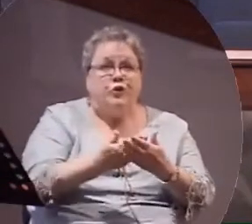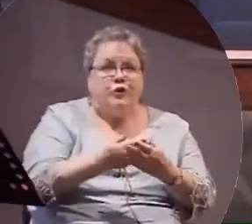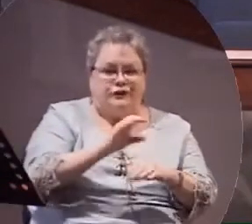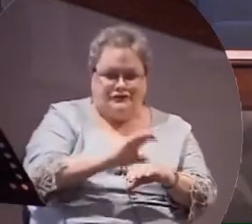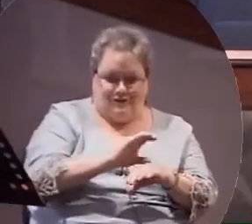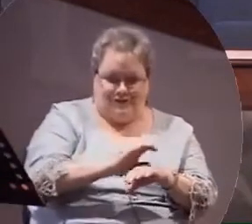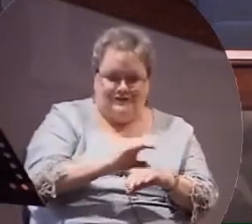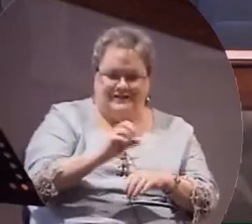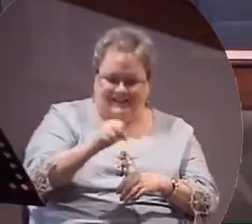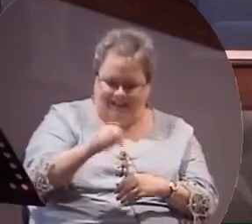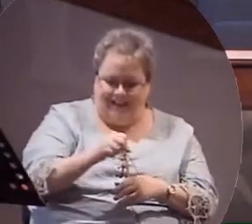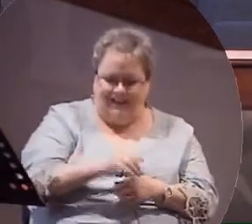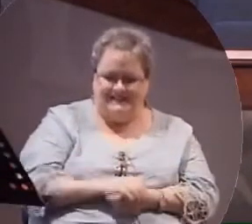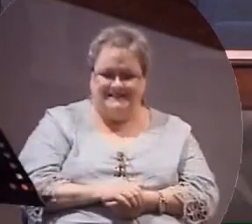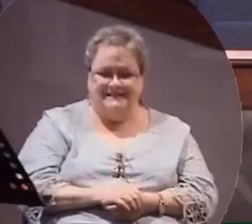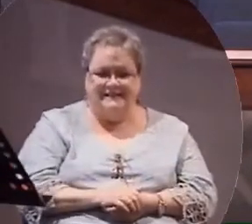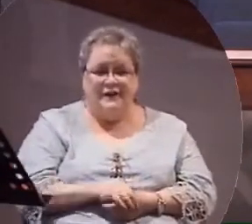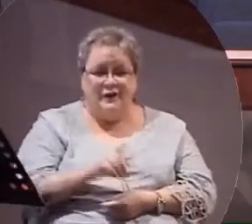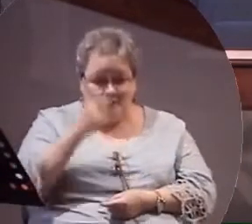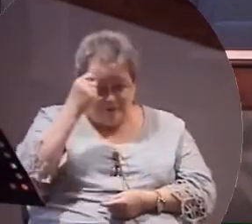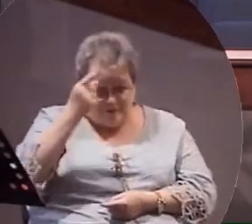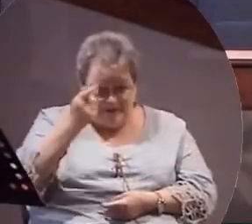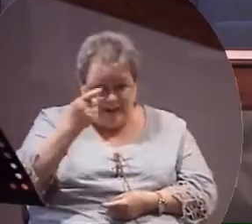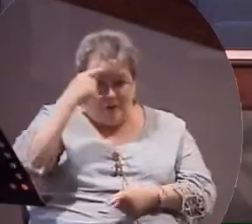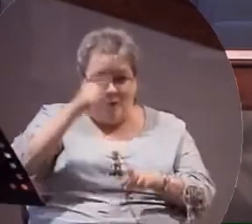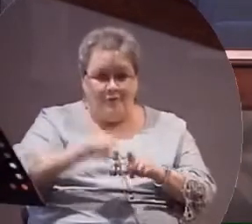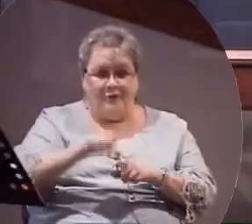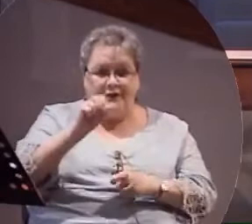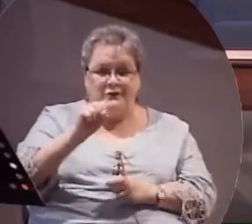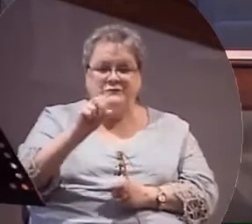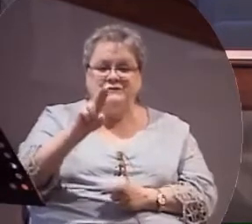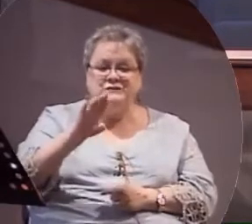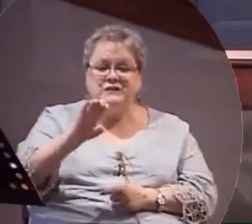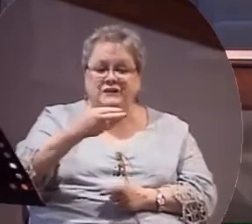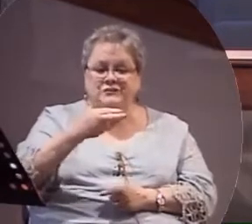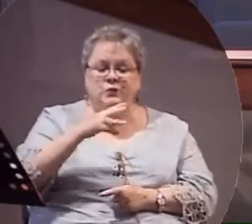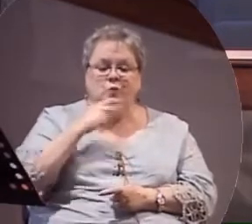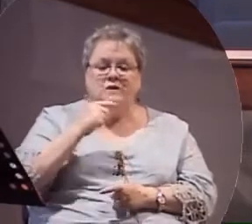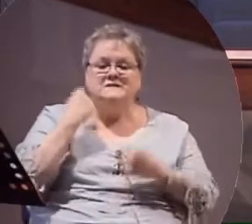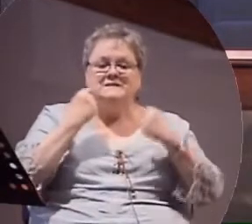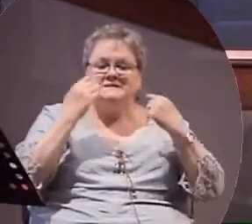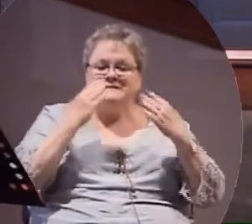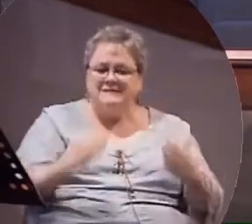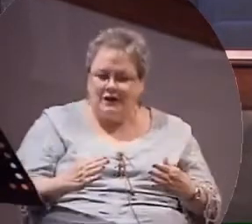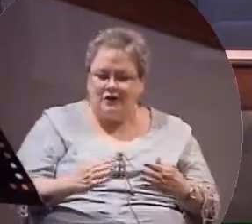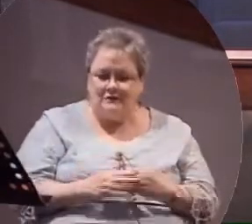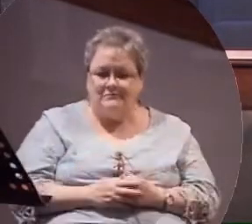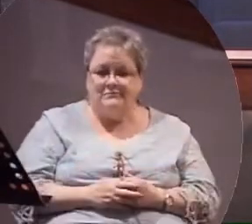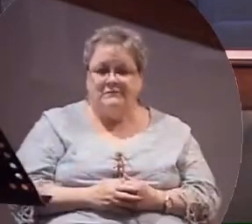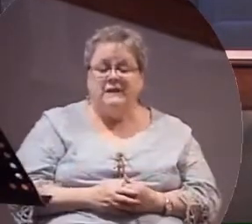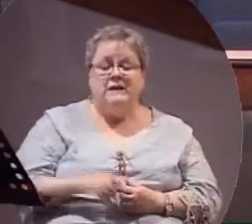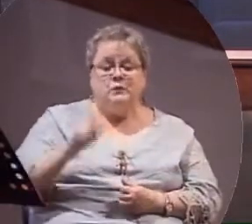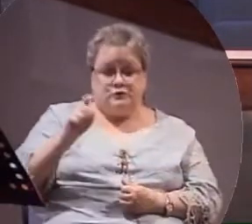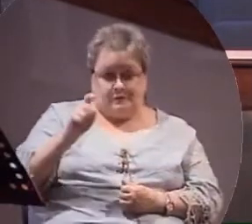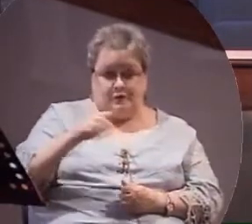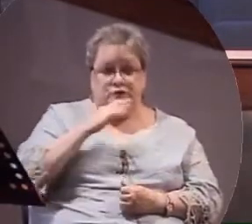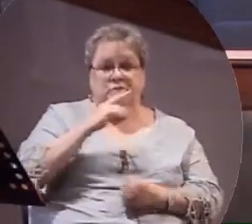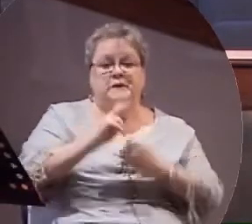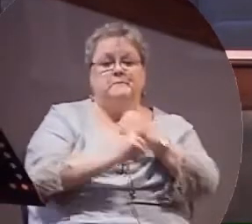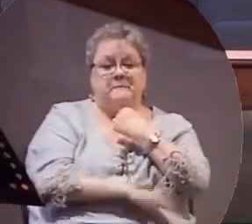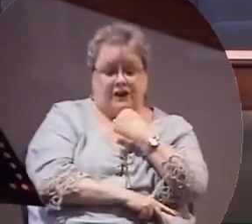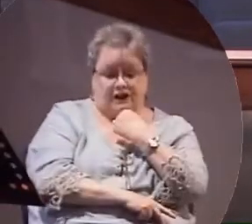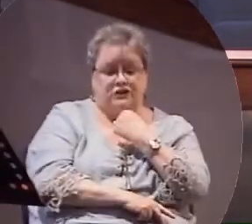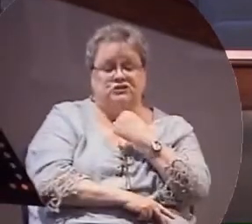Amen. Yes, sir. How many of y'all with me? Old brother Such was a sinner. Old brother Such